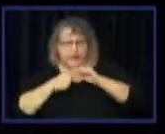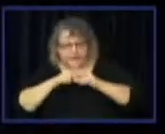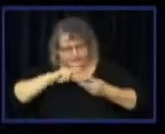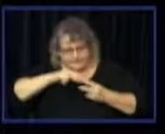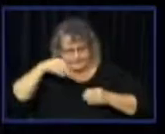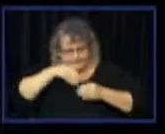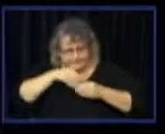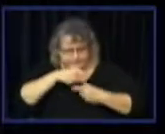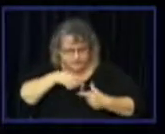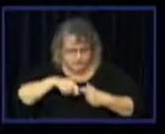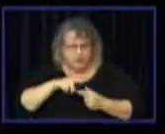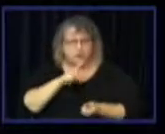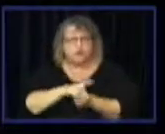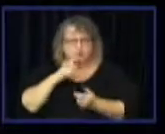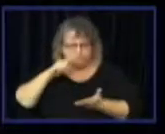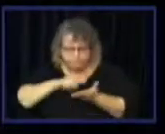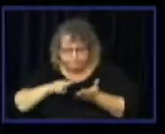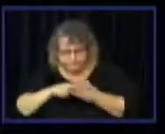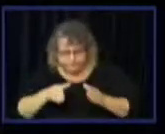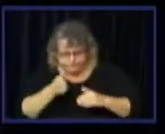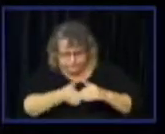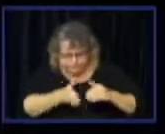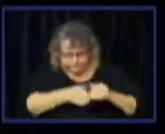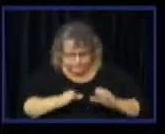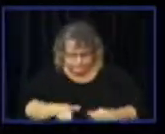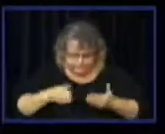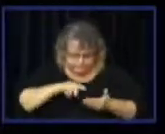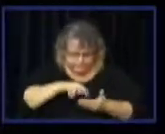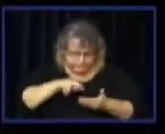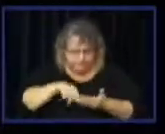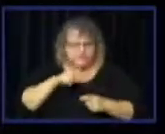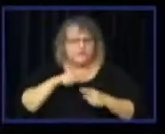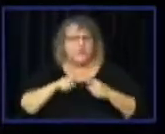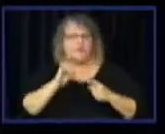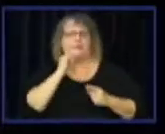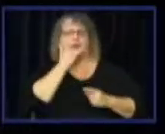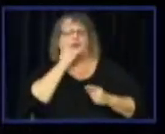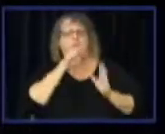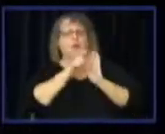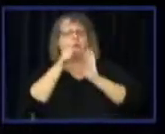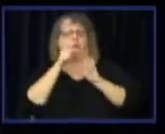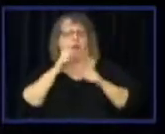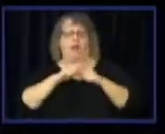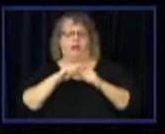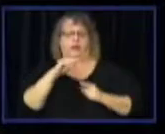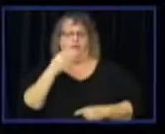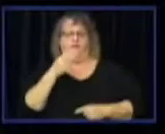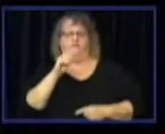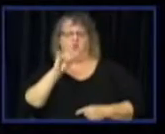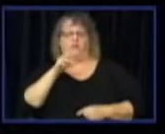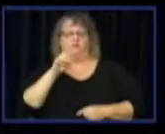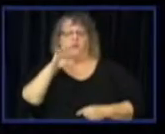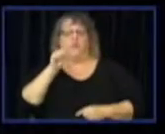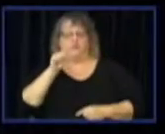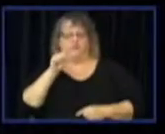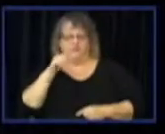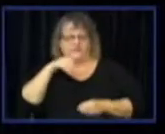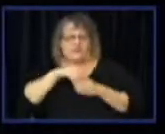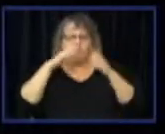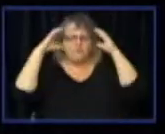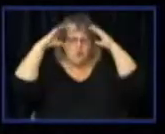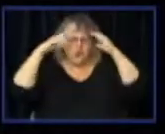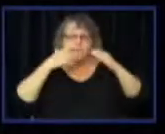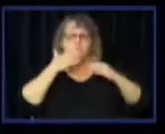these impact injuries, gets damaged, misprocessed, hyperphosphorylated, and deposited around